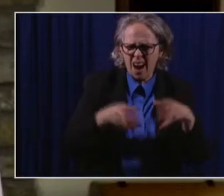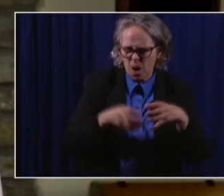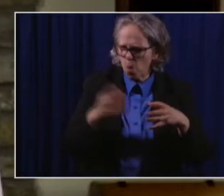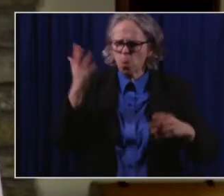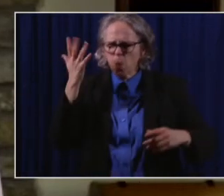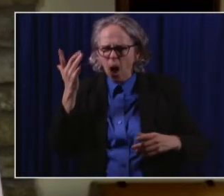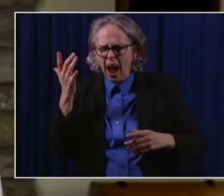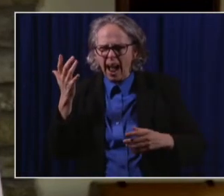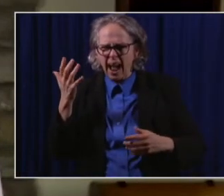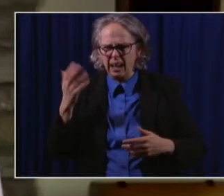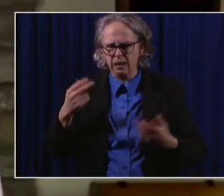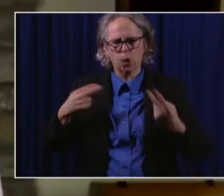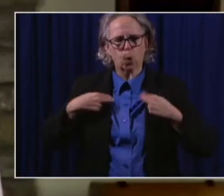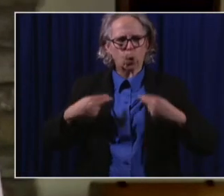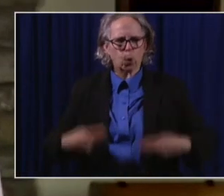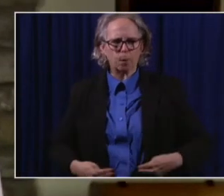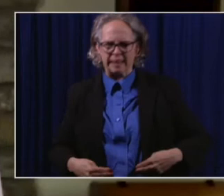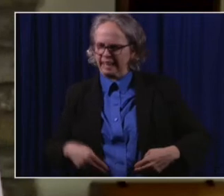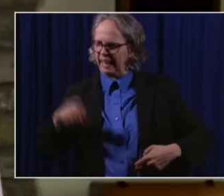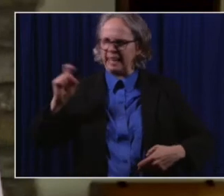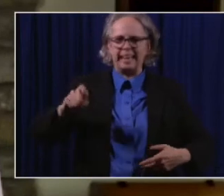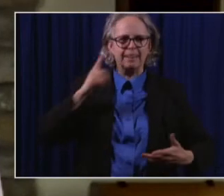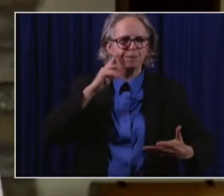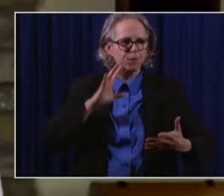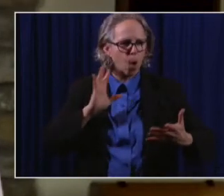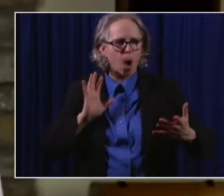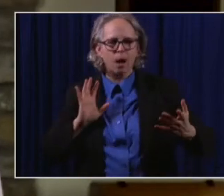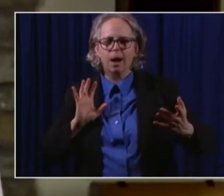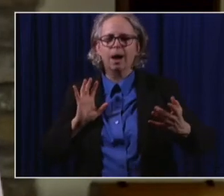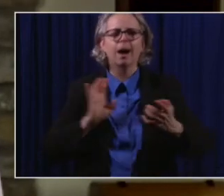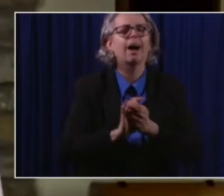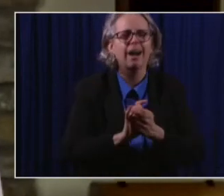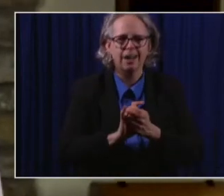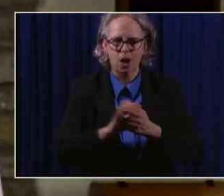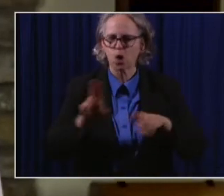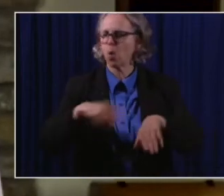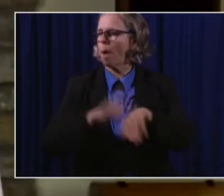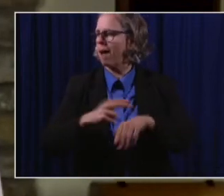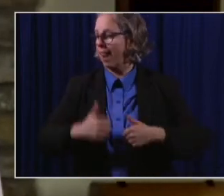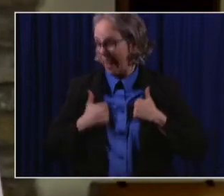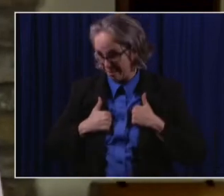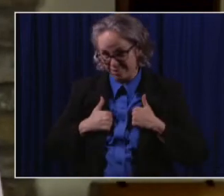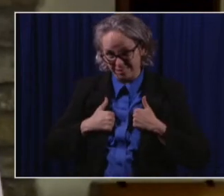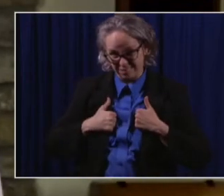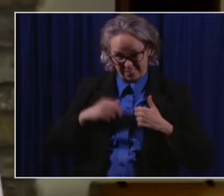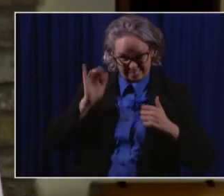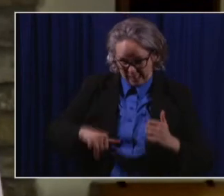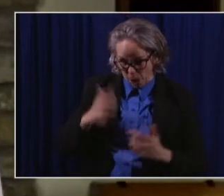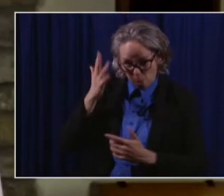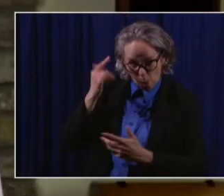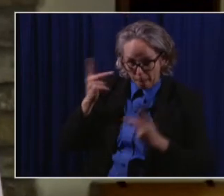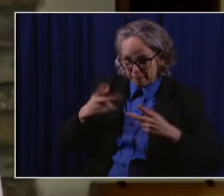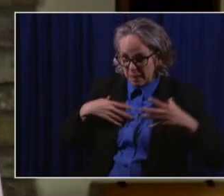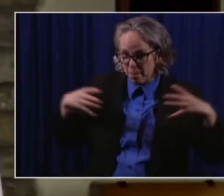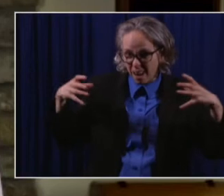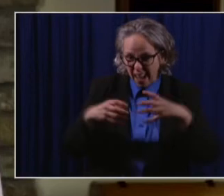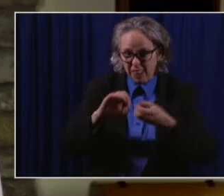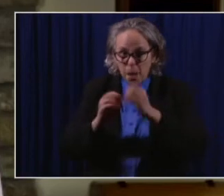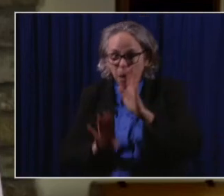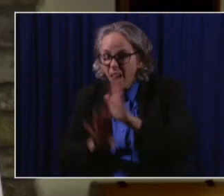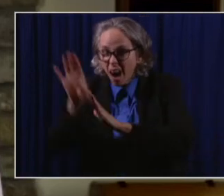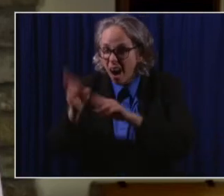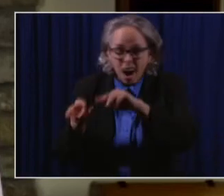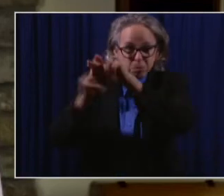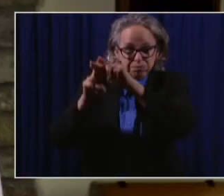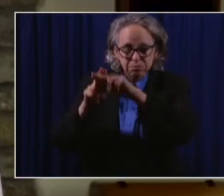to get back to normal life. I think that's part of what has been driving these surges. And then you say,